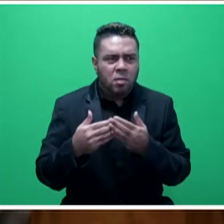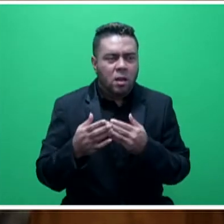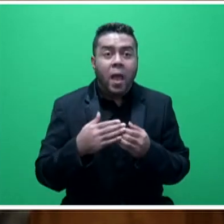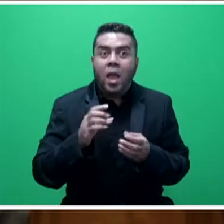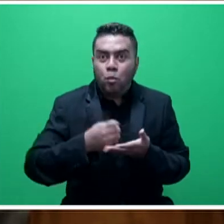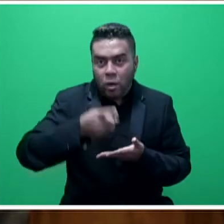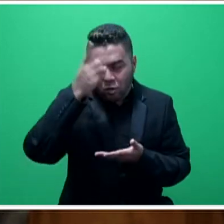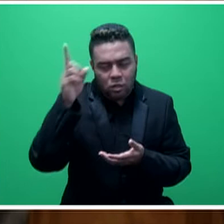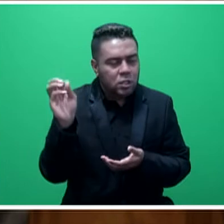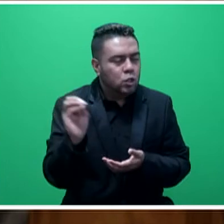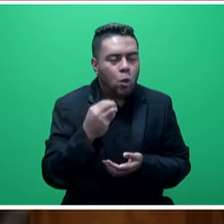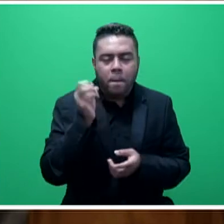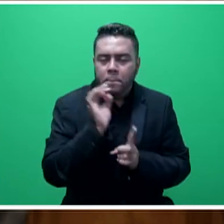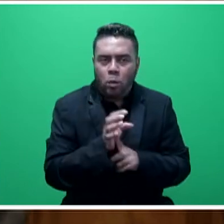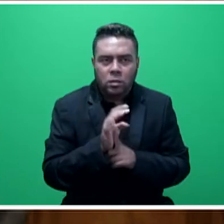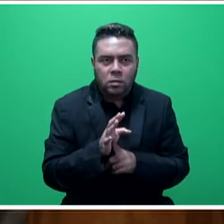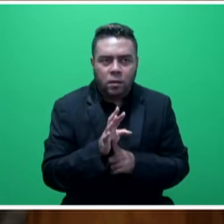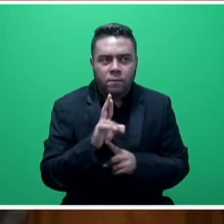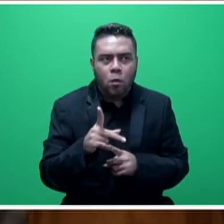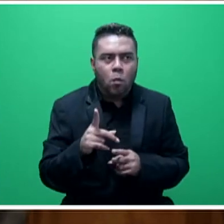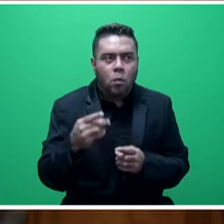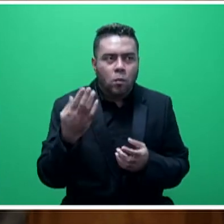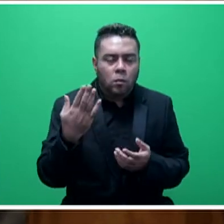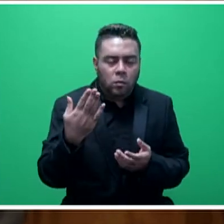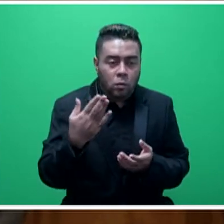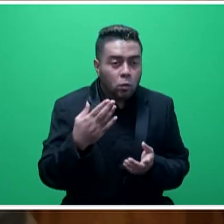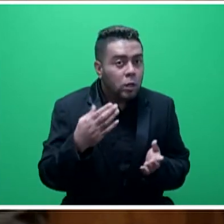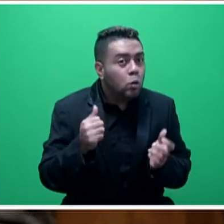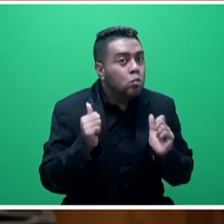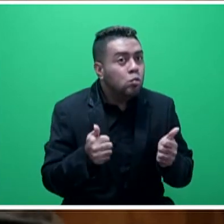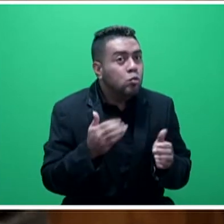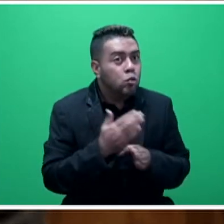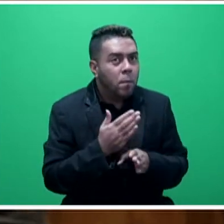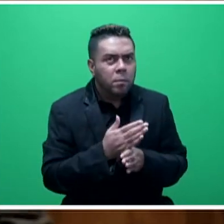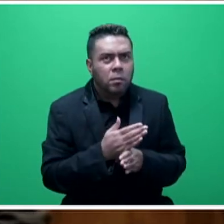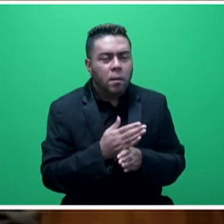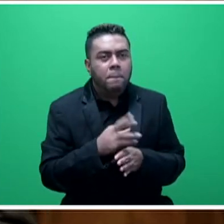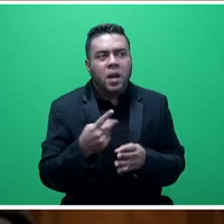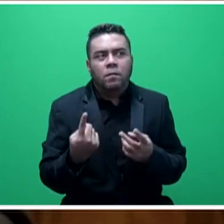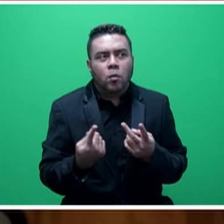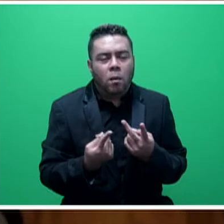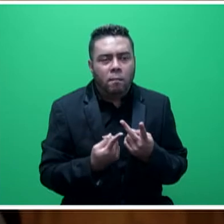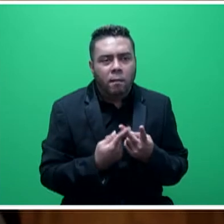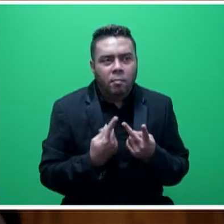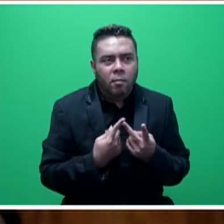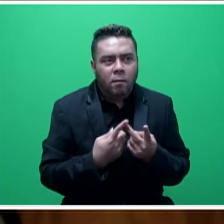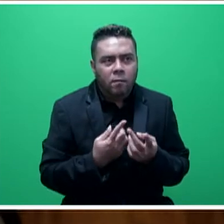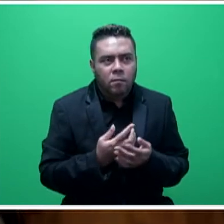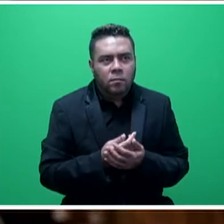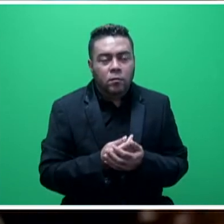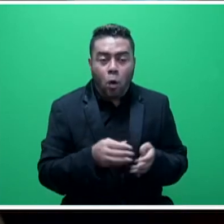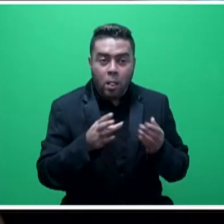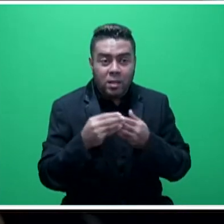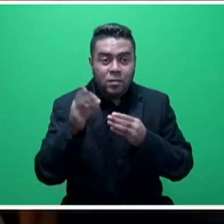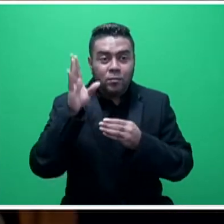important, not just for academics and just for getting a good job, but also for the basic tenets of being a good person. As leaders of